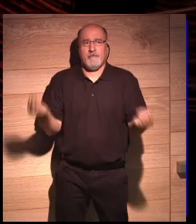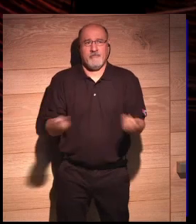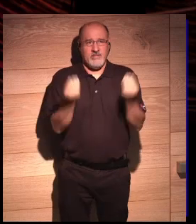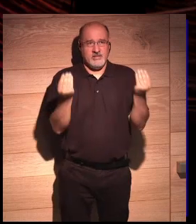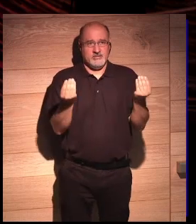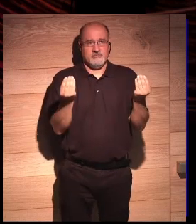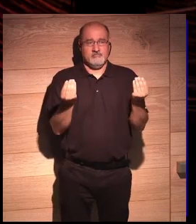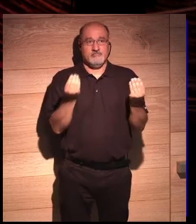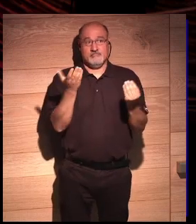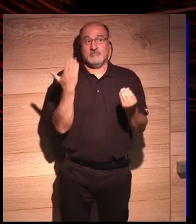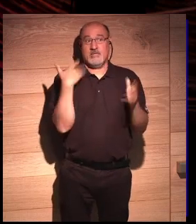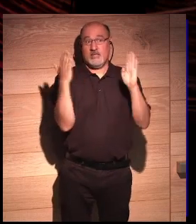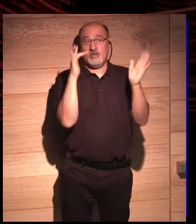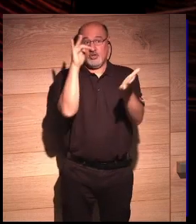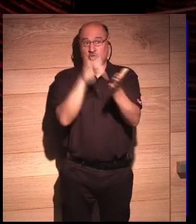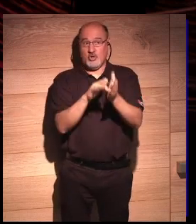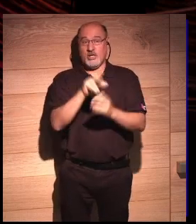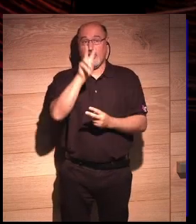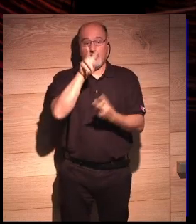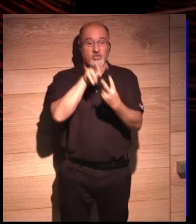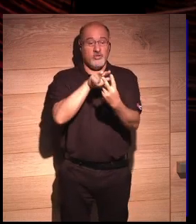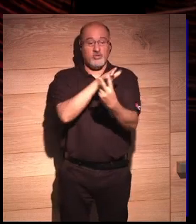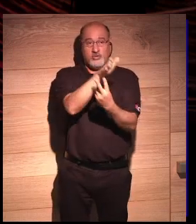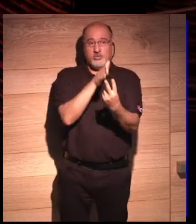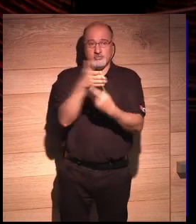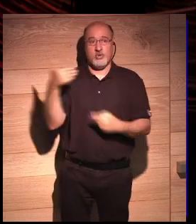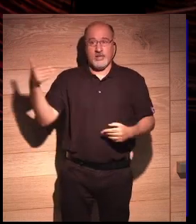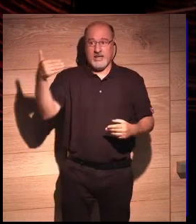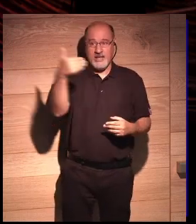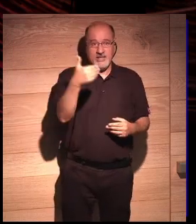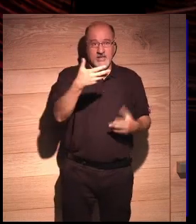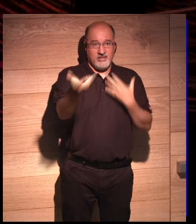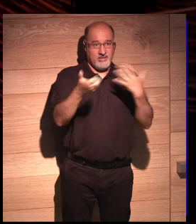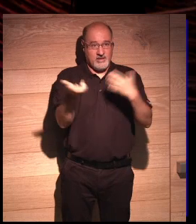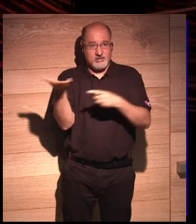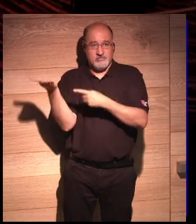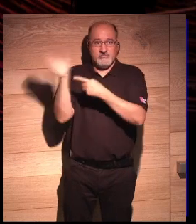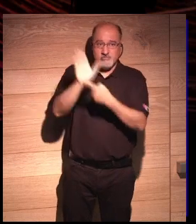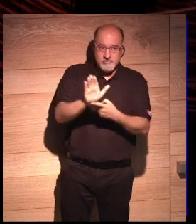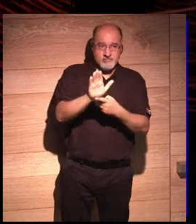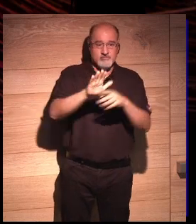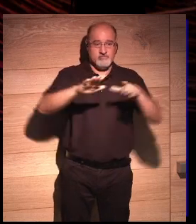2 10-meter by 8-meter, that was the gallery space, side by side. But we were able to